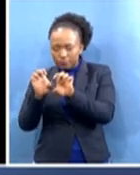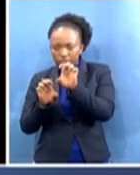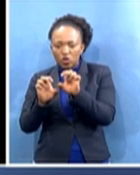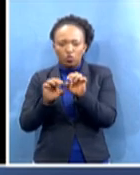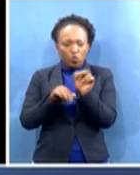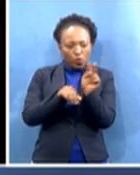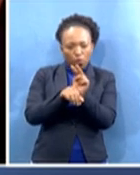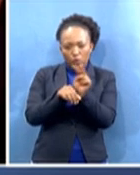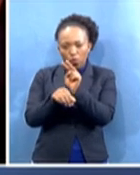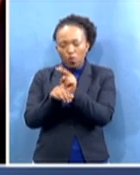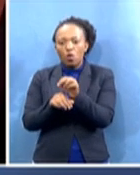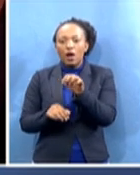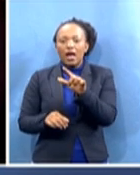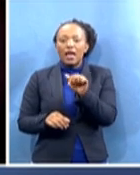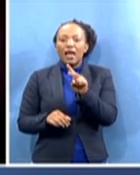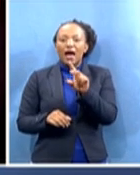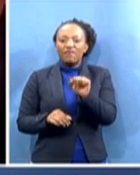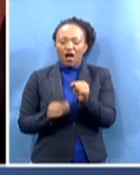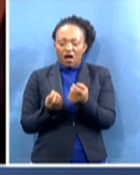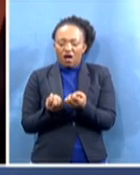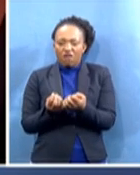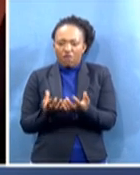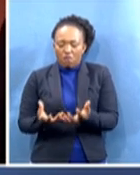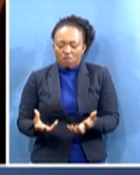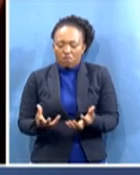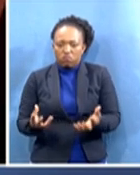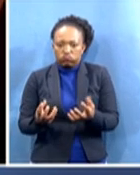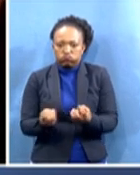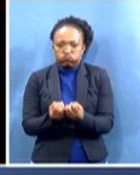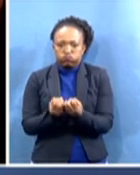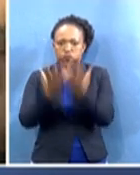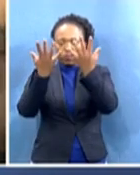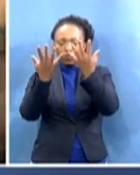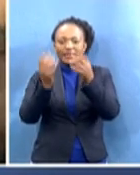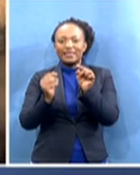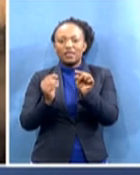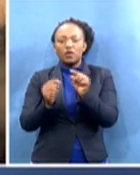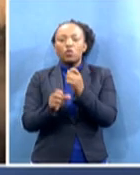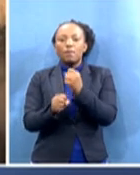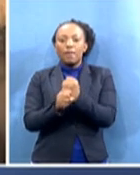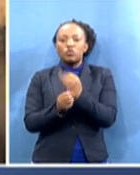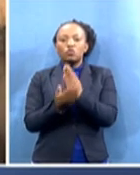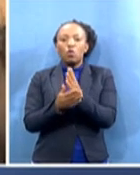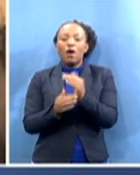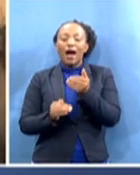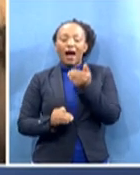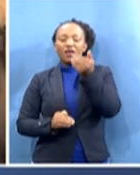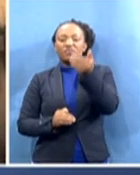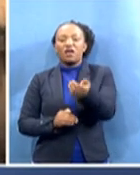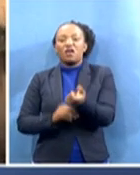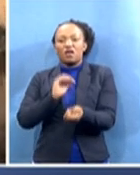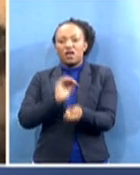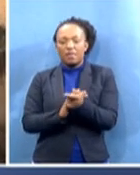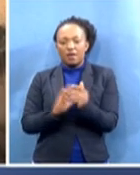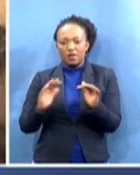you should make sure what will be the day after. There is some seismic movement till today. In